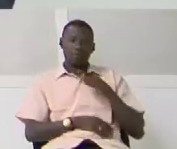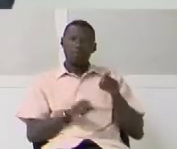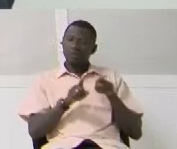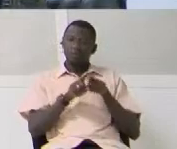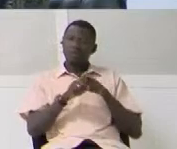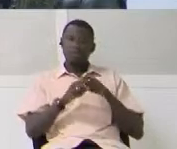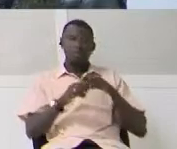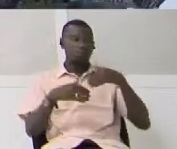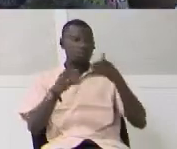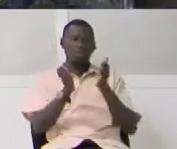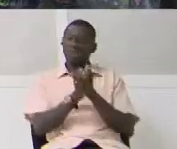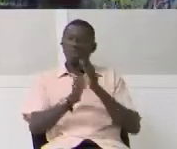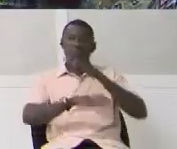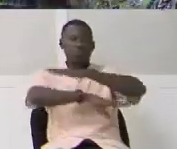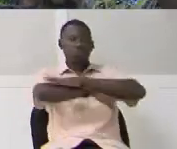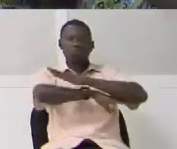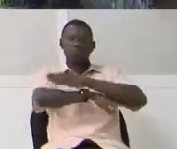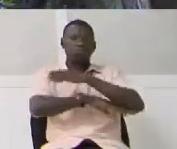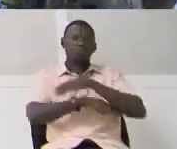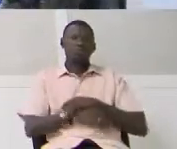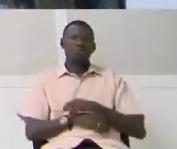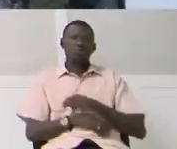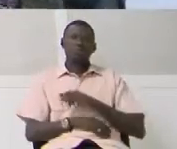Jabi. Deputy Governor Basseku Jabi.